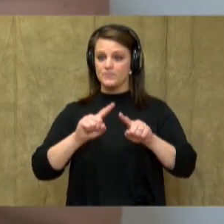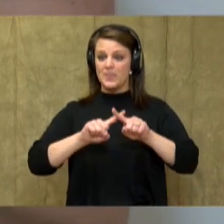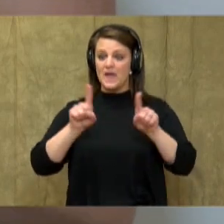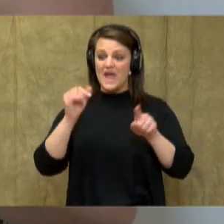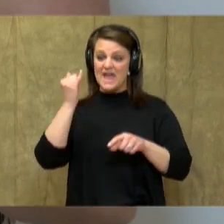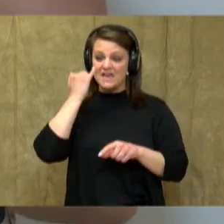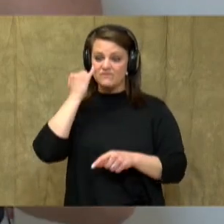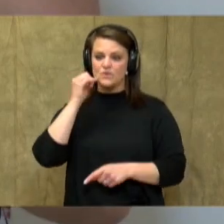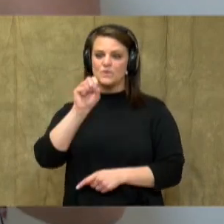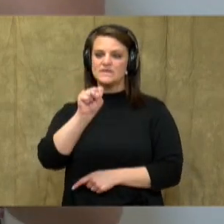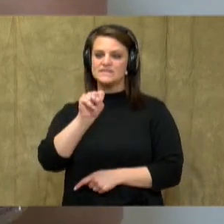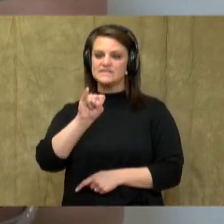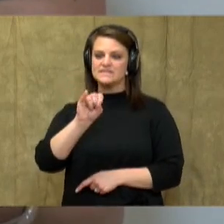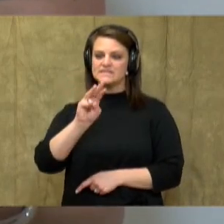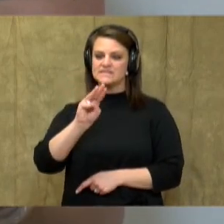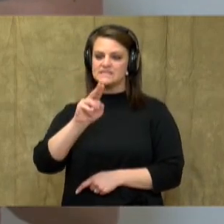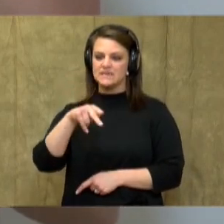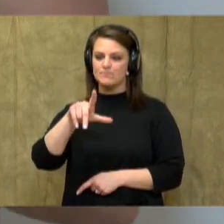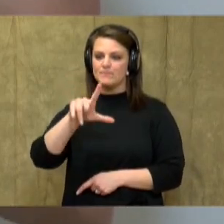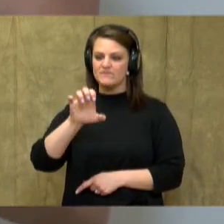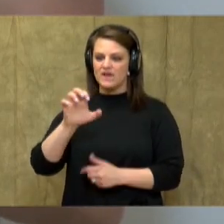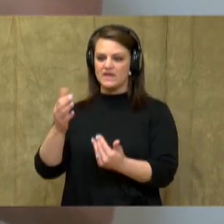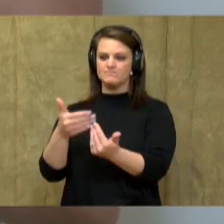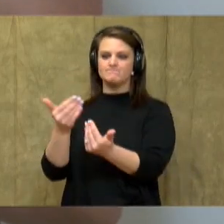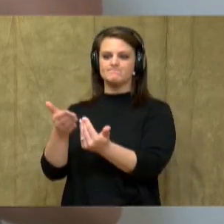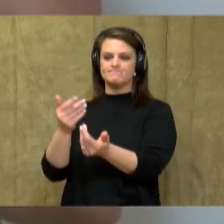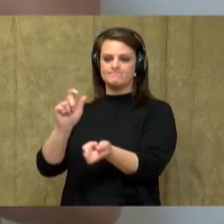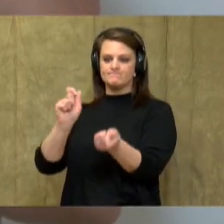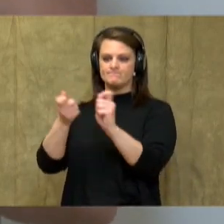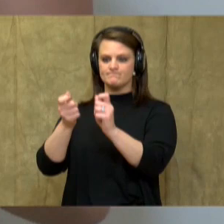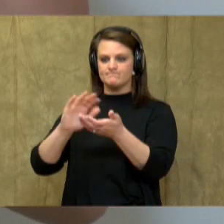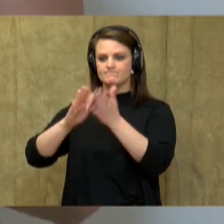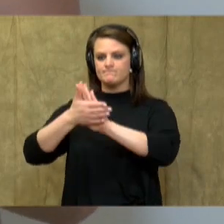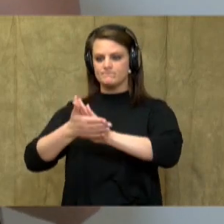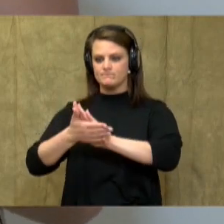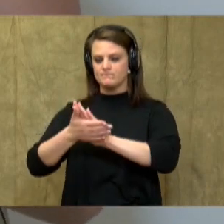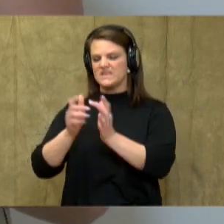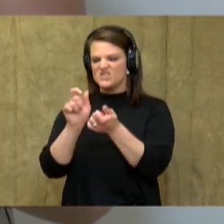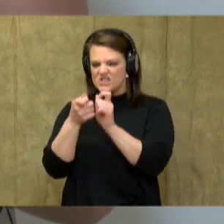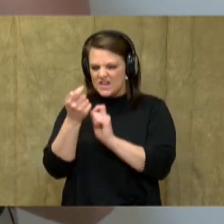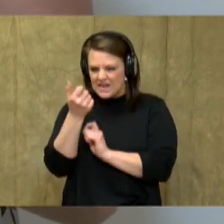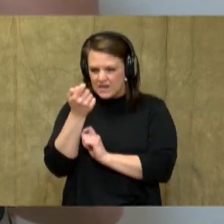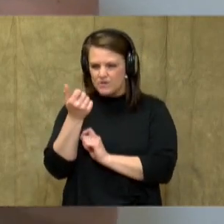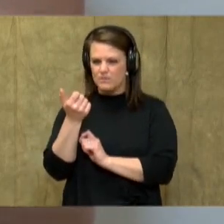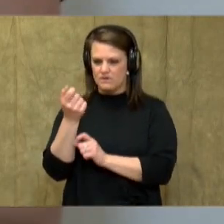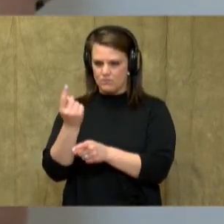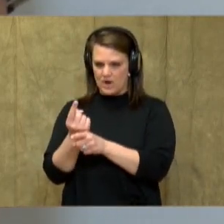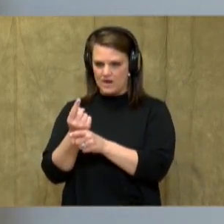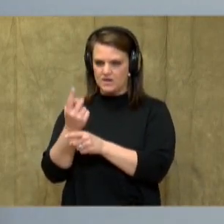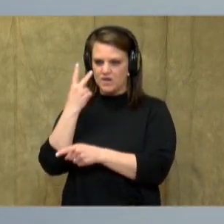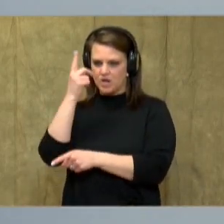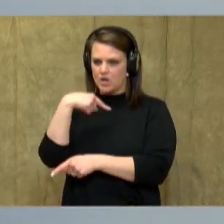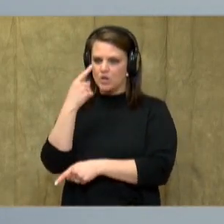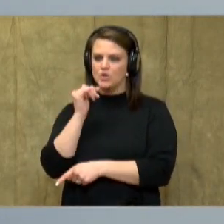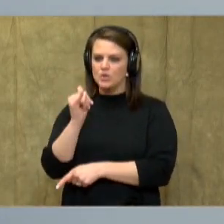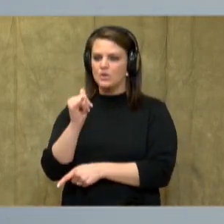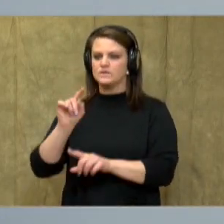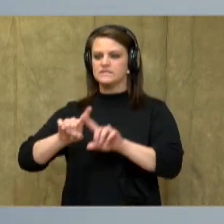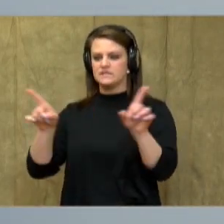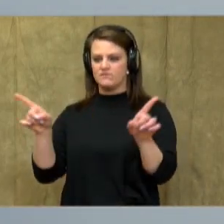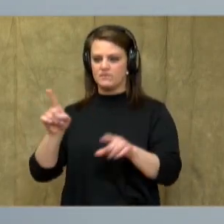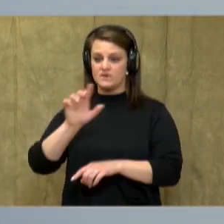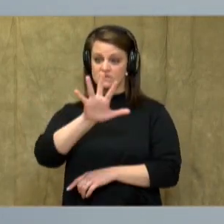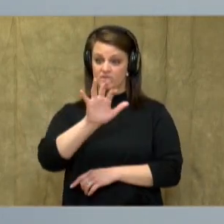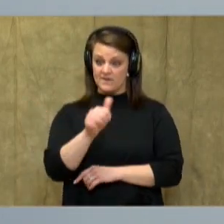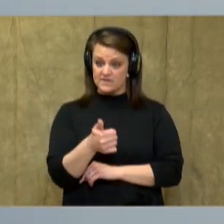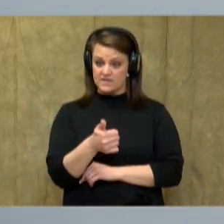if you make something more simple, it's not changed completely, it just looks a little bit different. 5/10, no matter